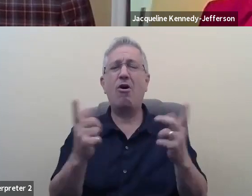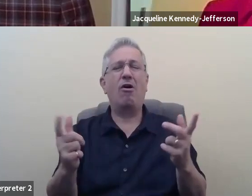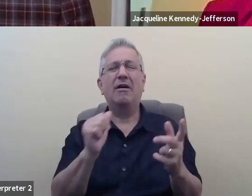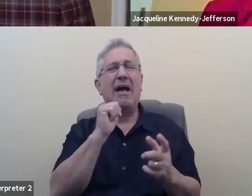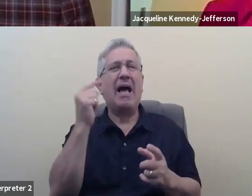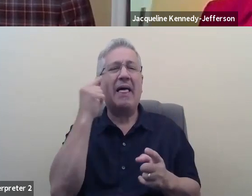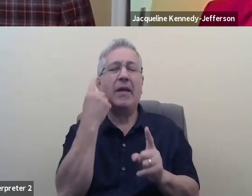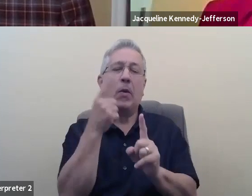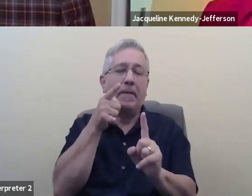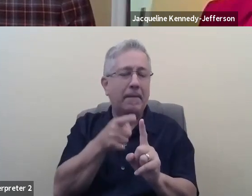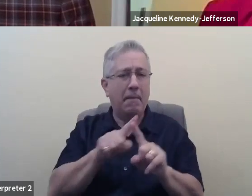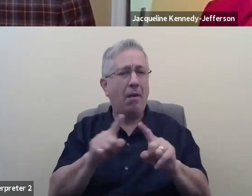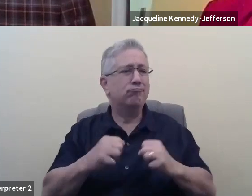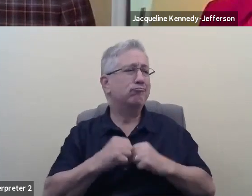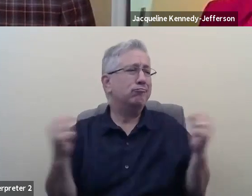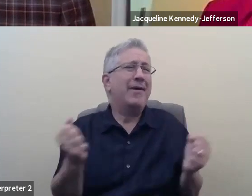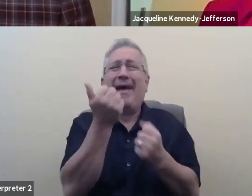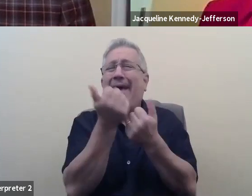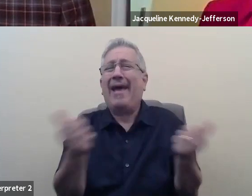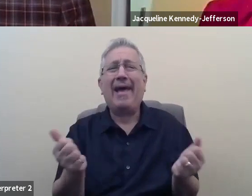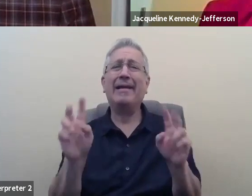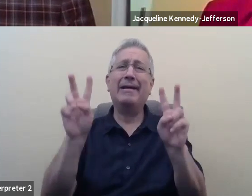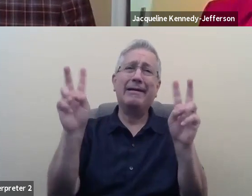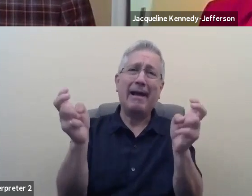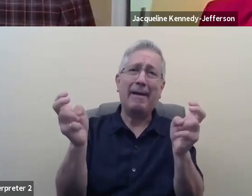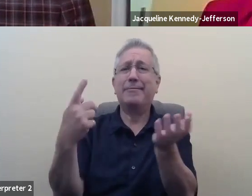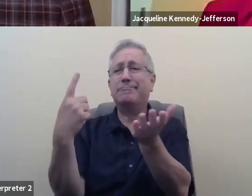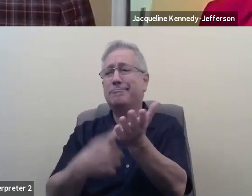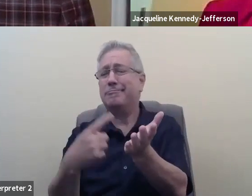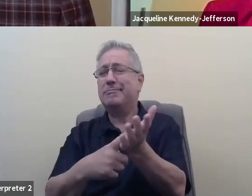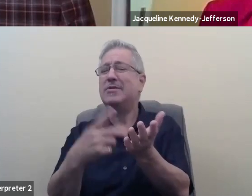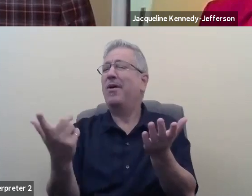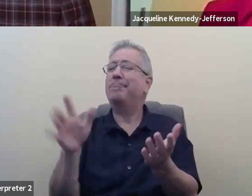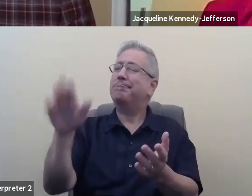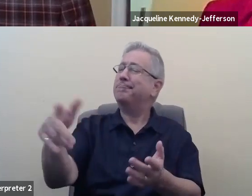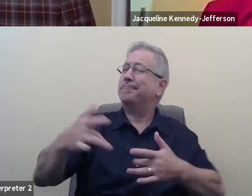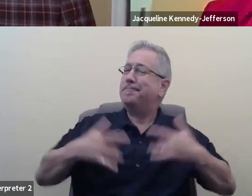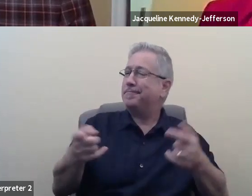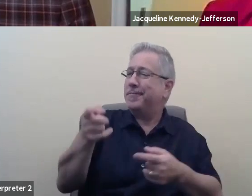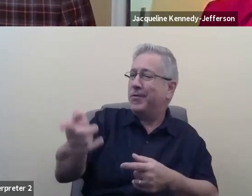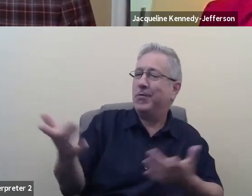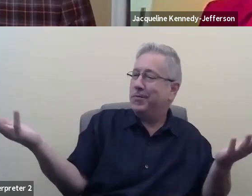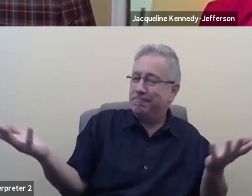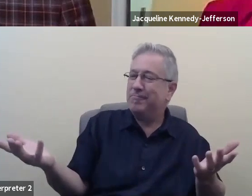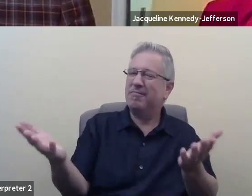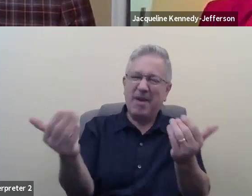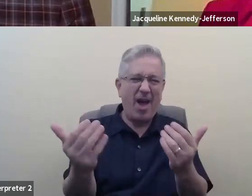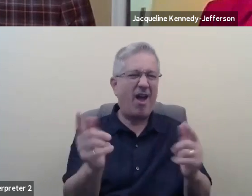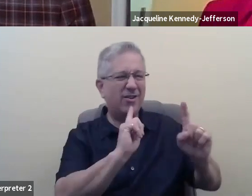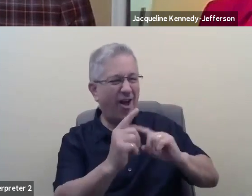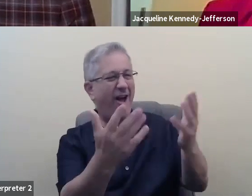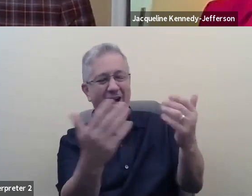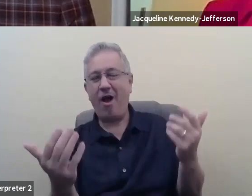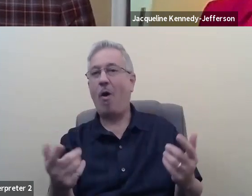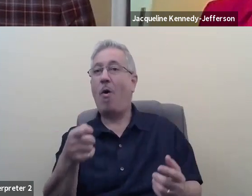to develop you. It was just a chance to say, hey, Angie, how are things going? Let's talk, right? And so we found that to be very impactful.